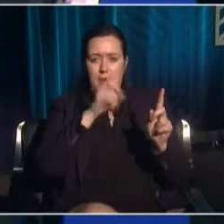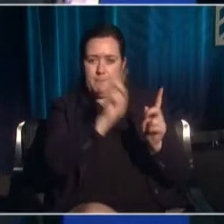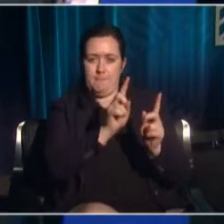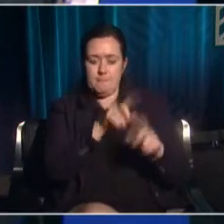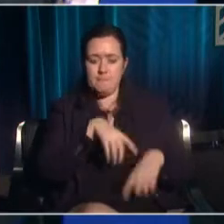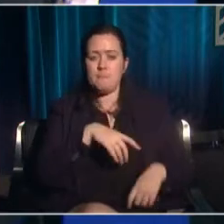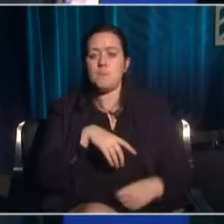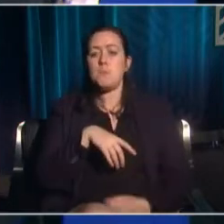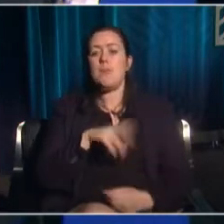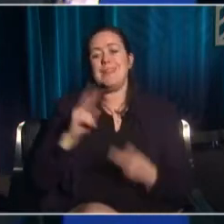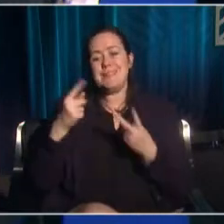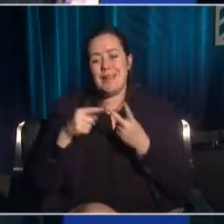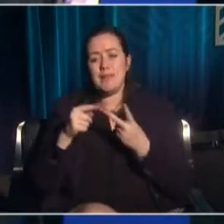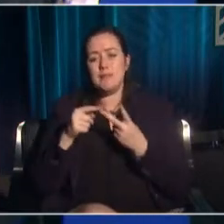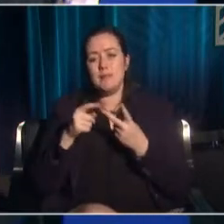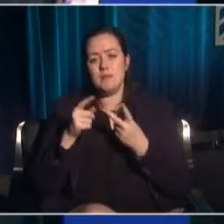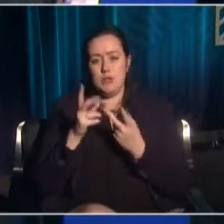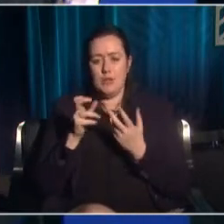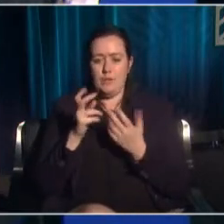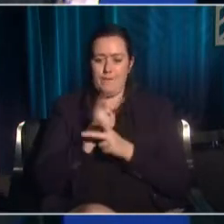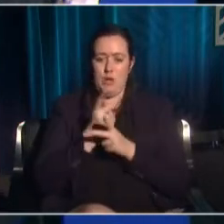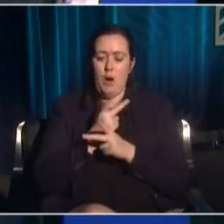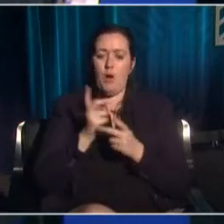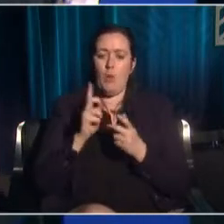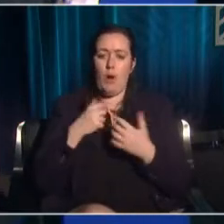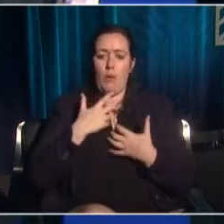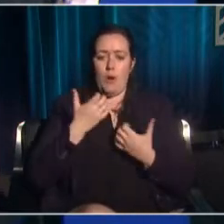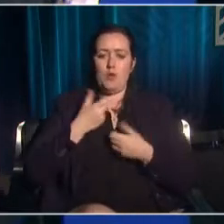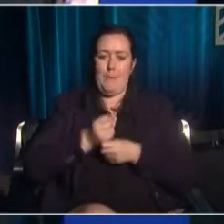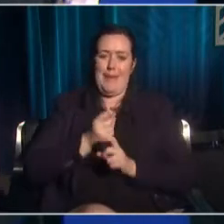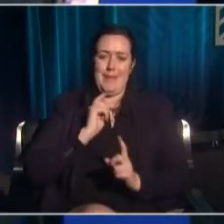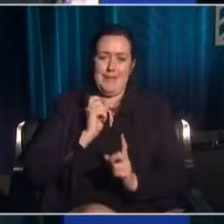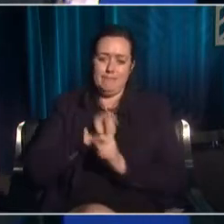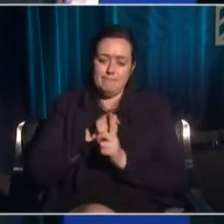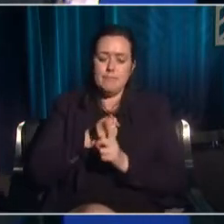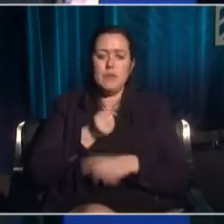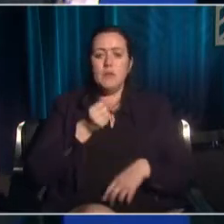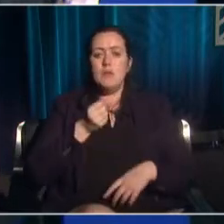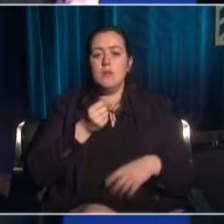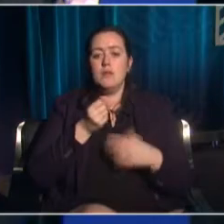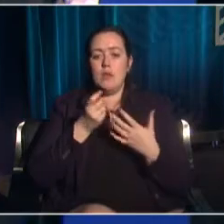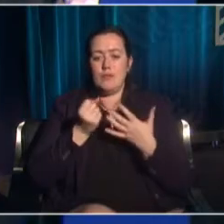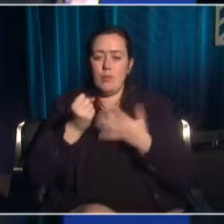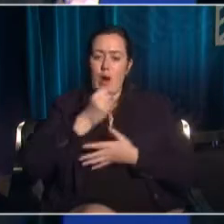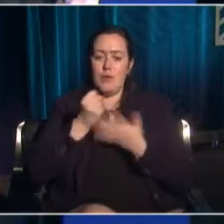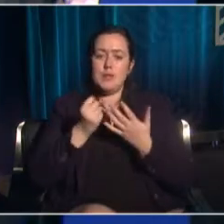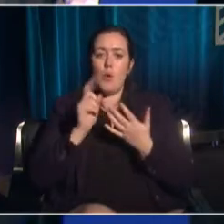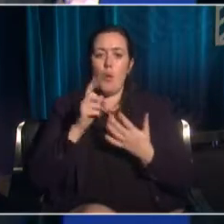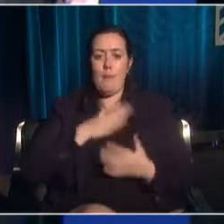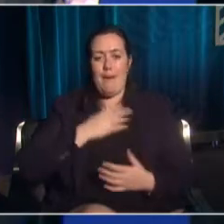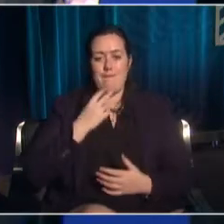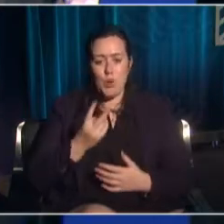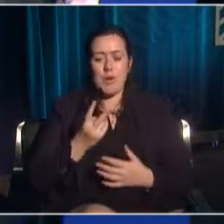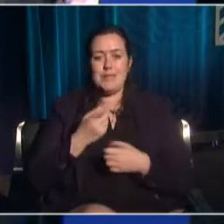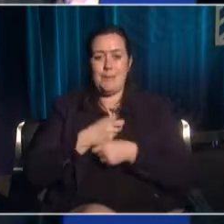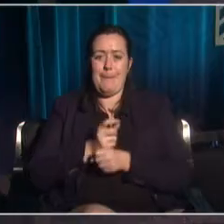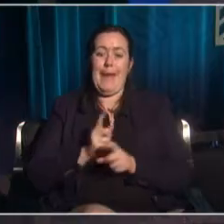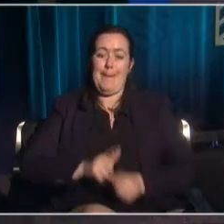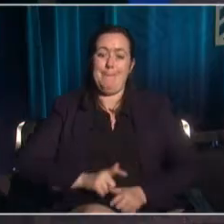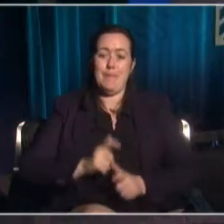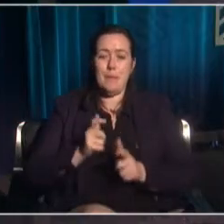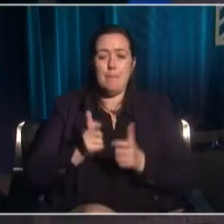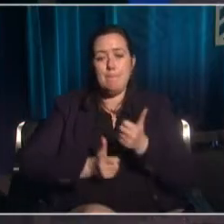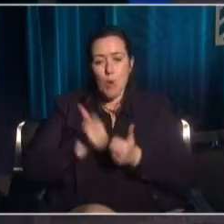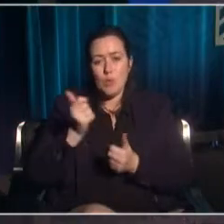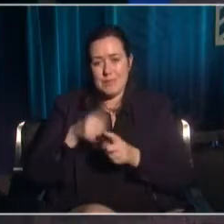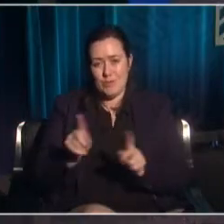real difference? There are so many issues, and it's awful to have to do this, that you have to prioritise and say, where could my voice make a real difference? And sometimes